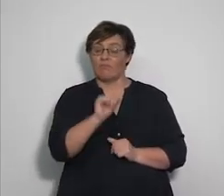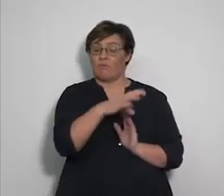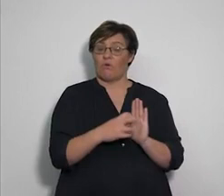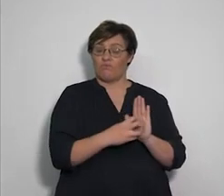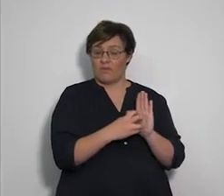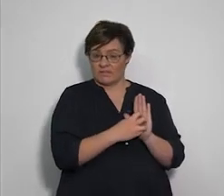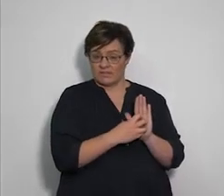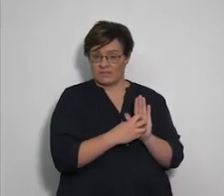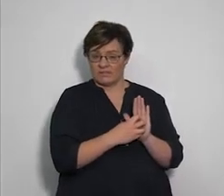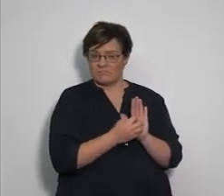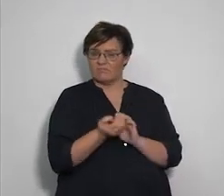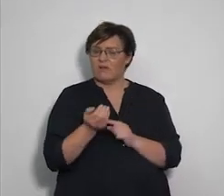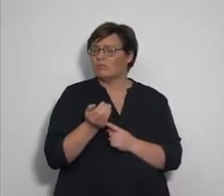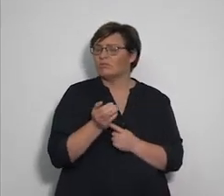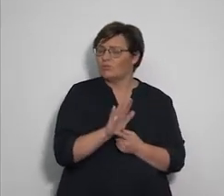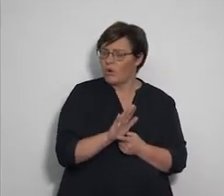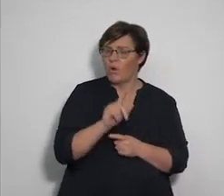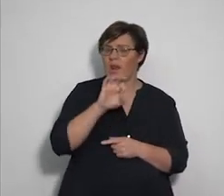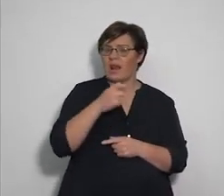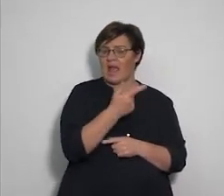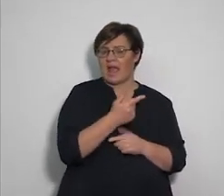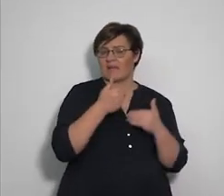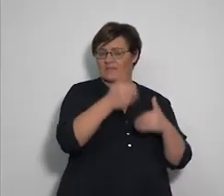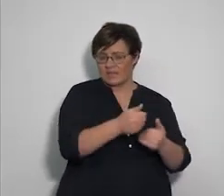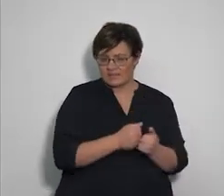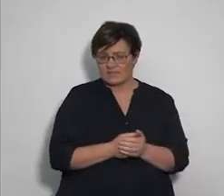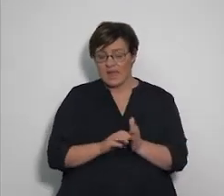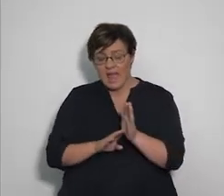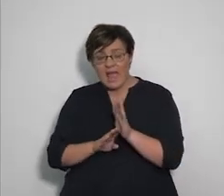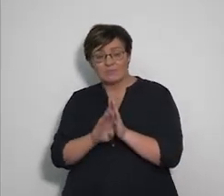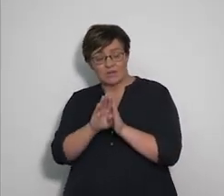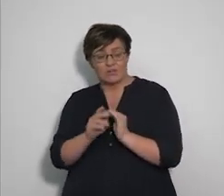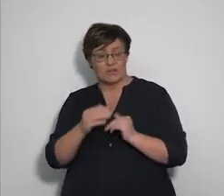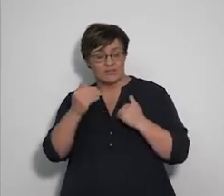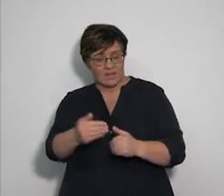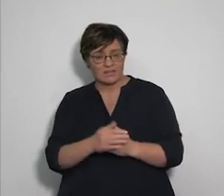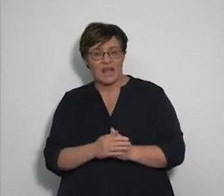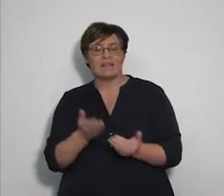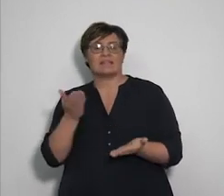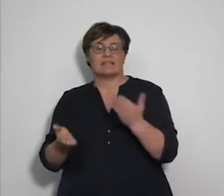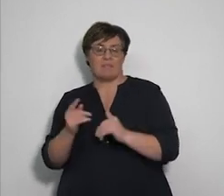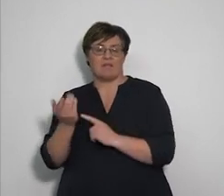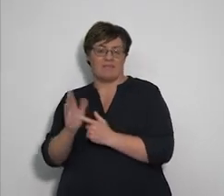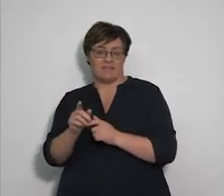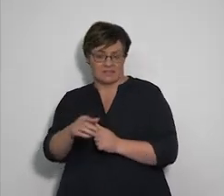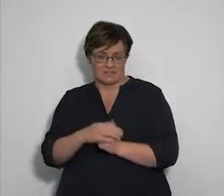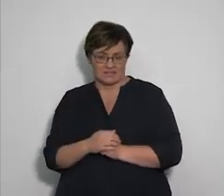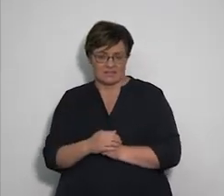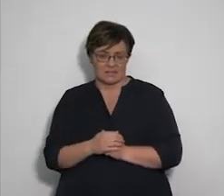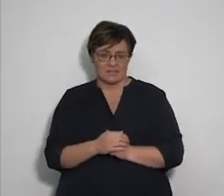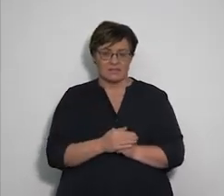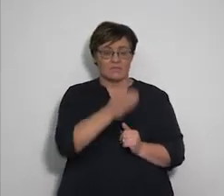On your graph, indicate the lag phase, the exponential phase, and the stable